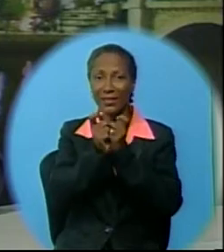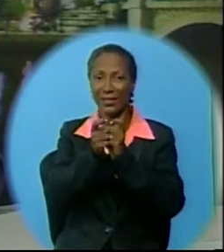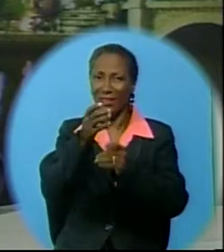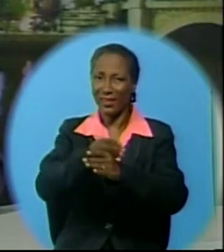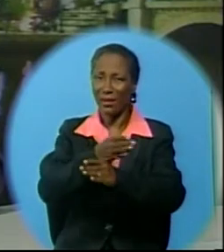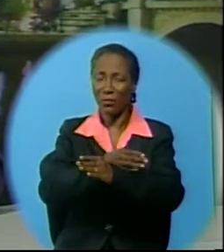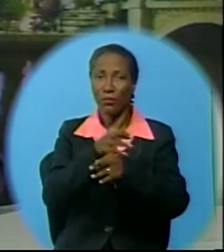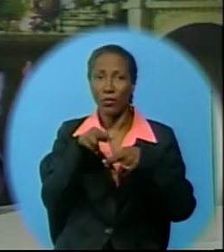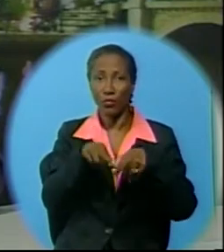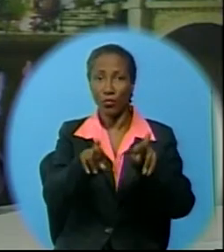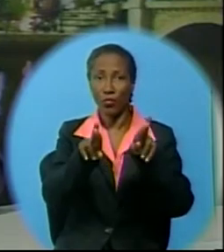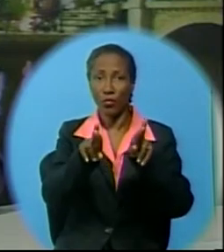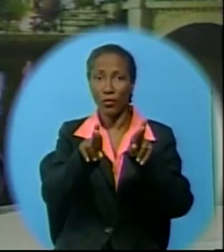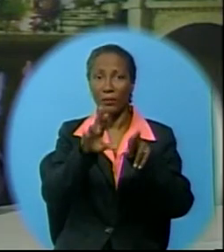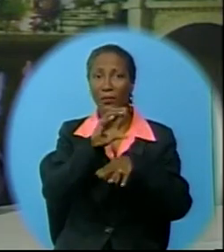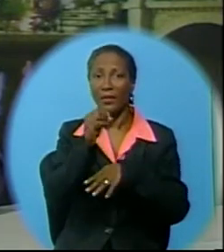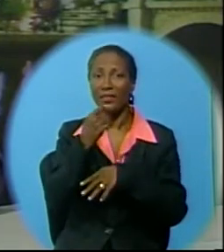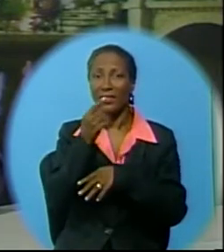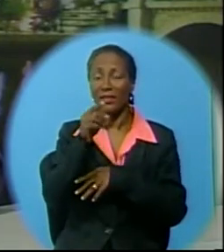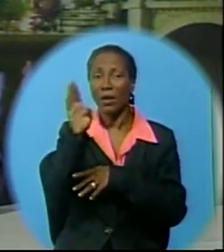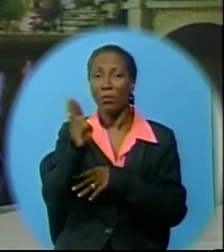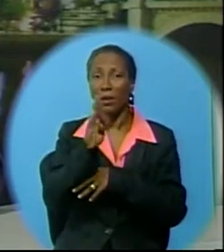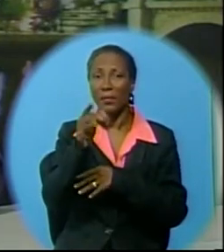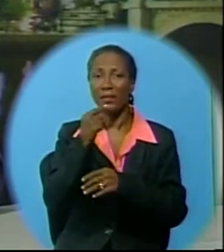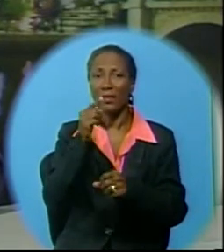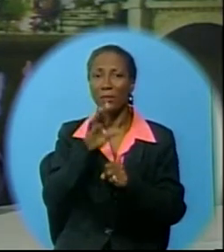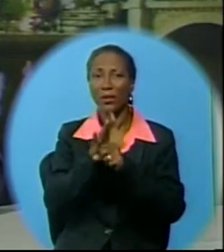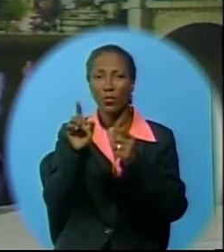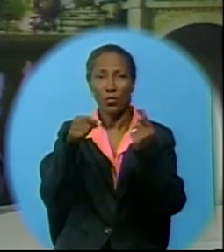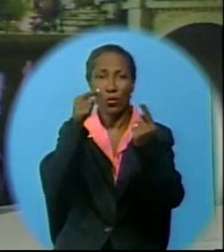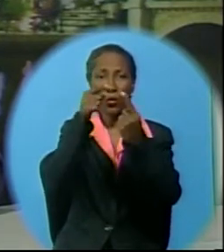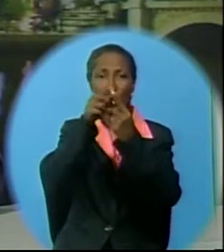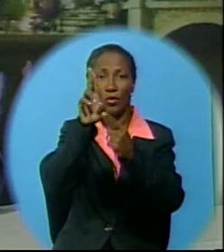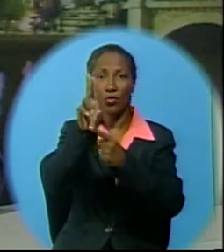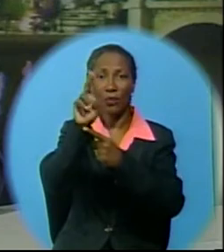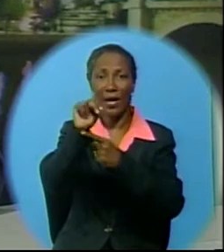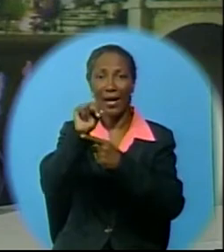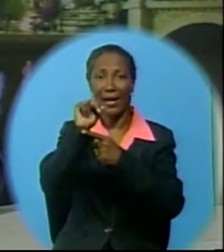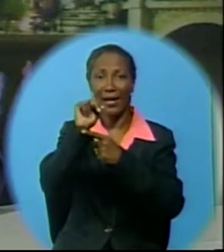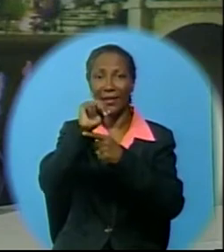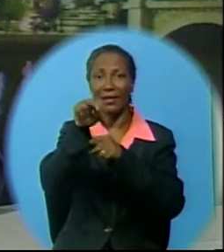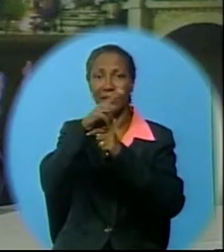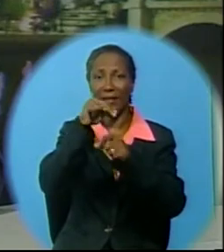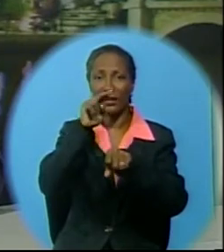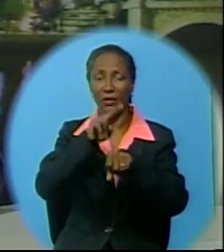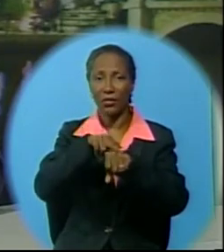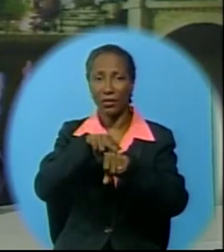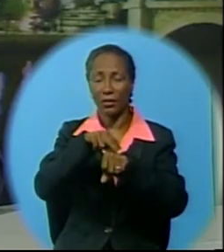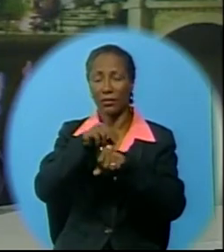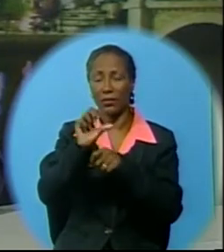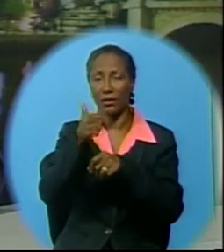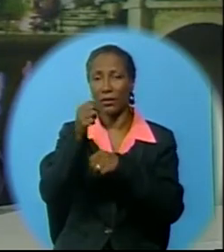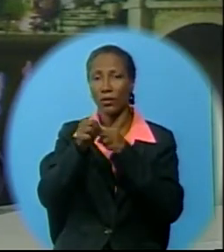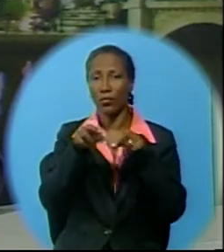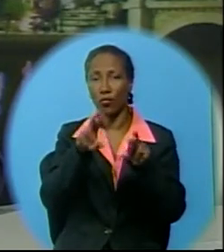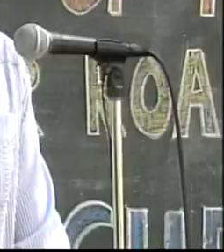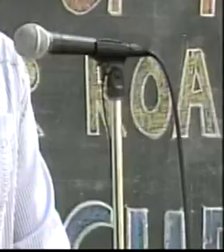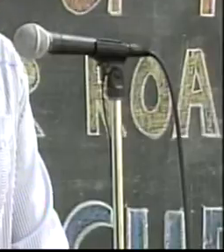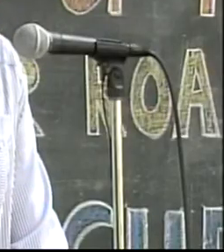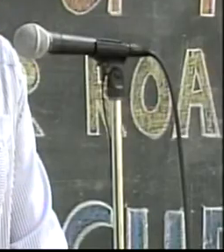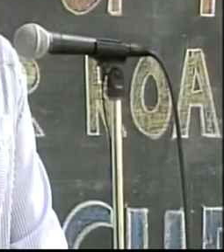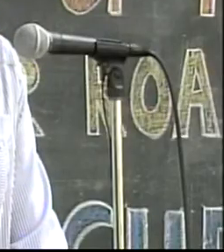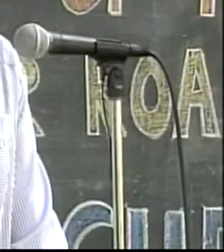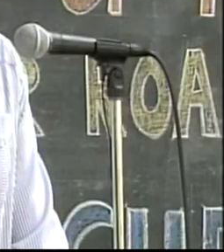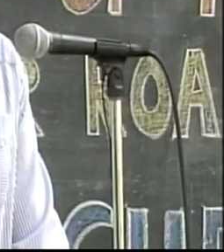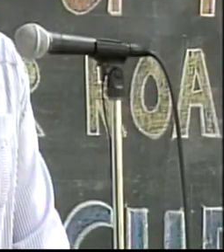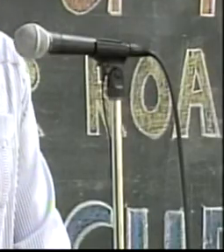also signaled Barbados's commitment to the goals of the United Nations Decade for Action on Road Safety. 2 of the goals of the